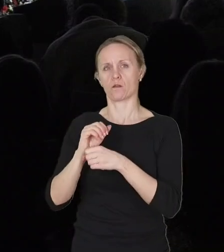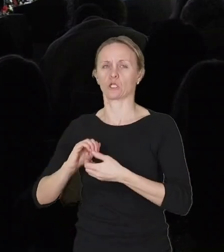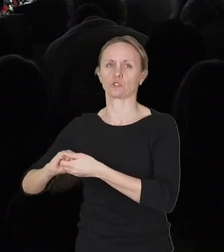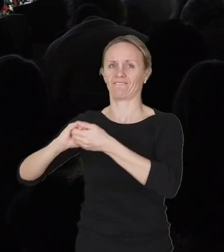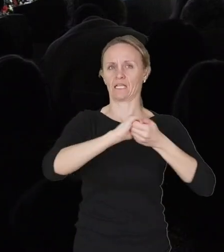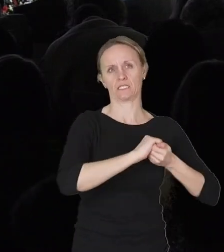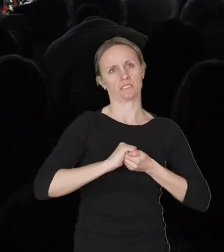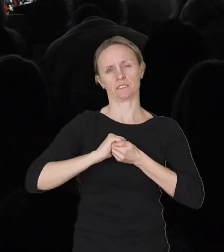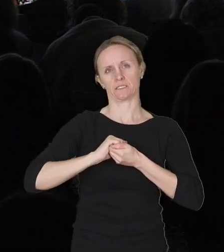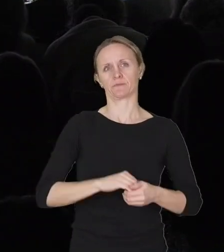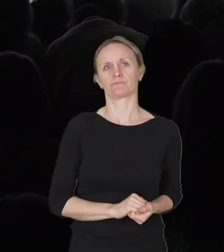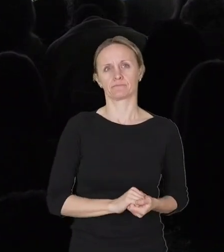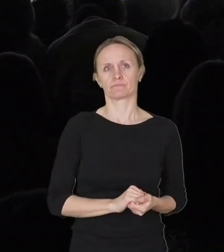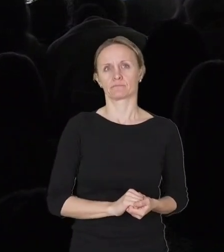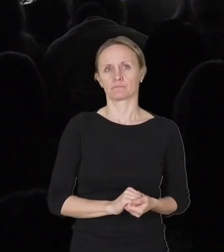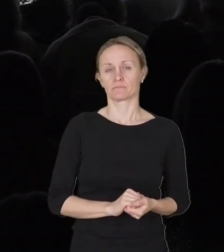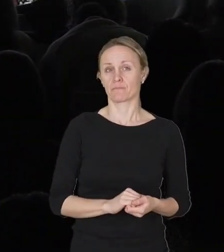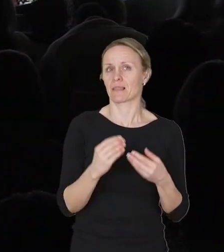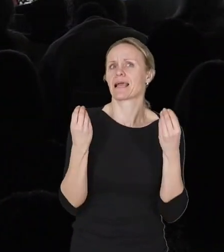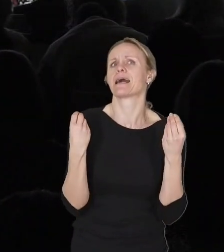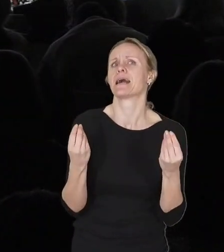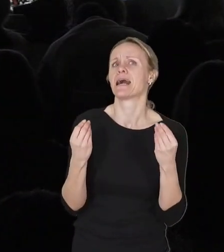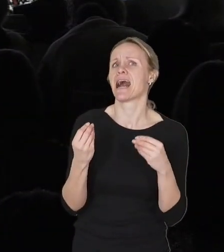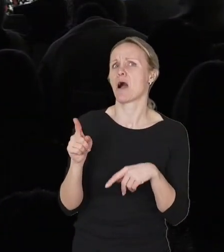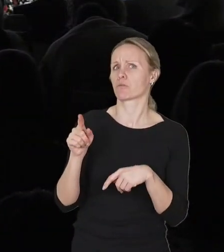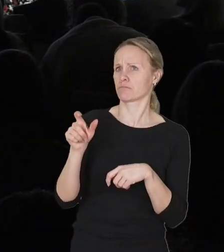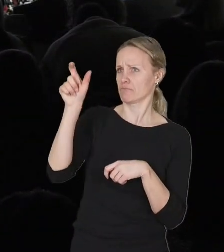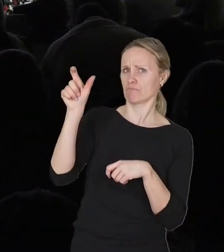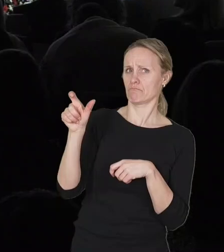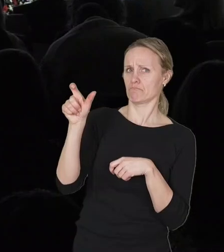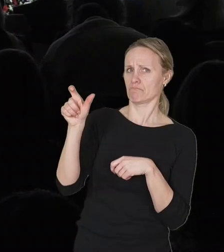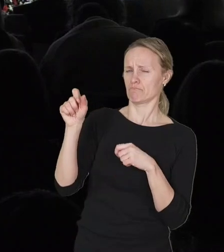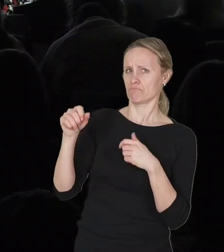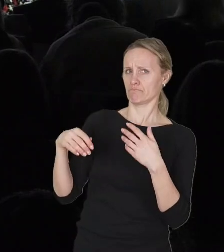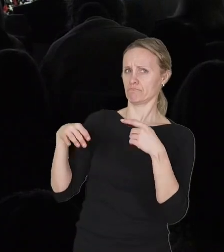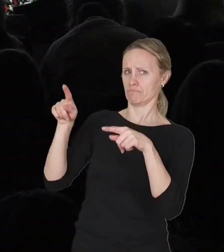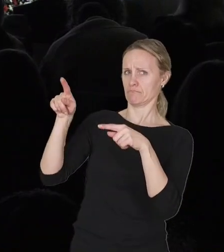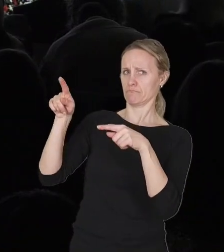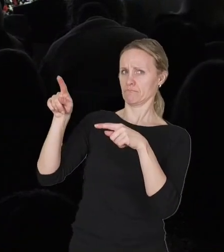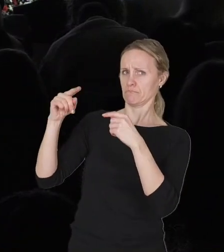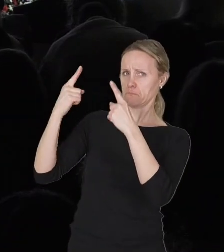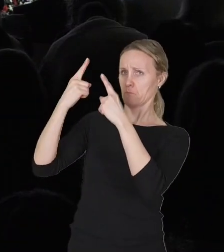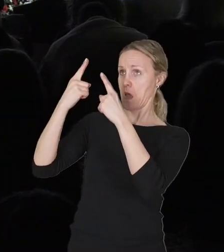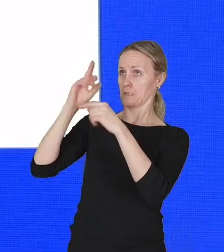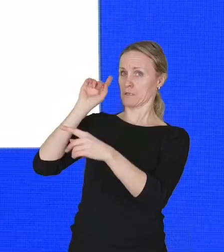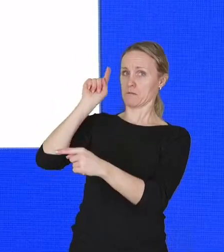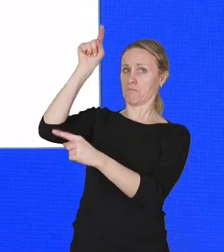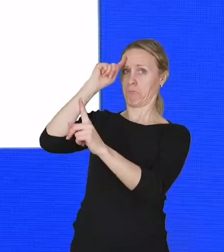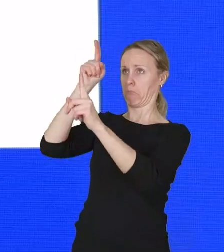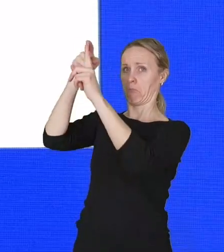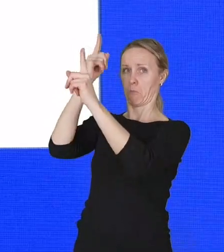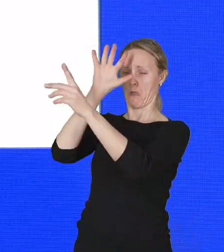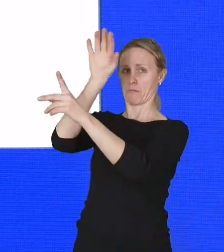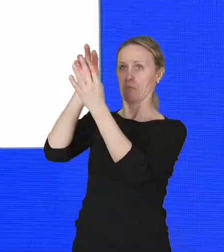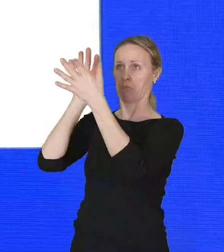centralized or not? Well, we in Brussels always know better, that you know,